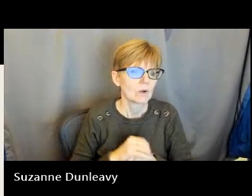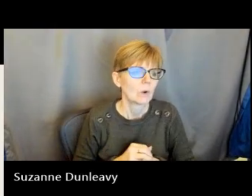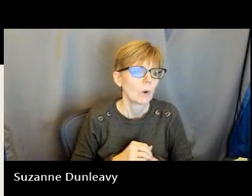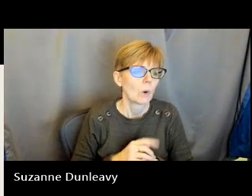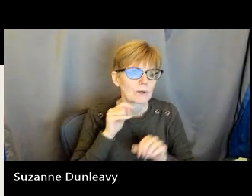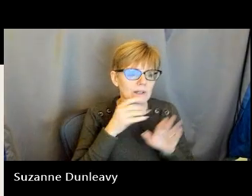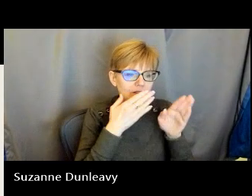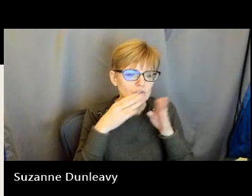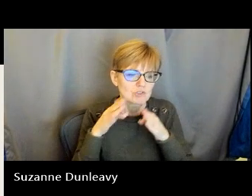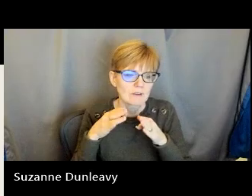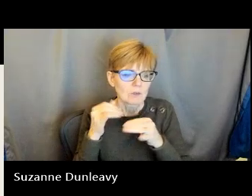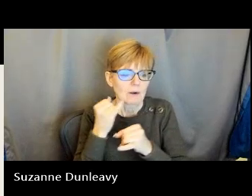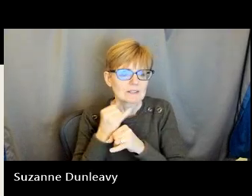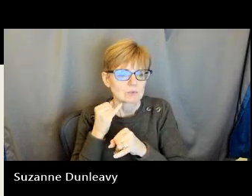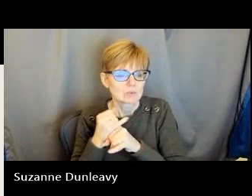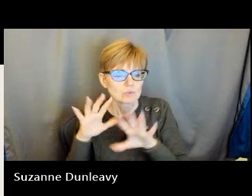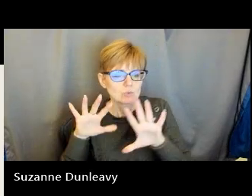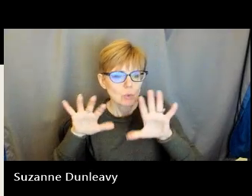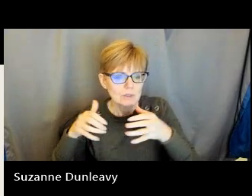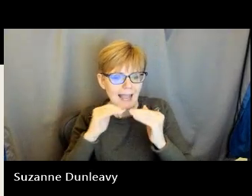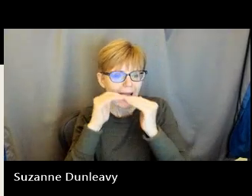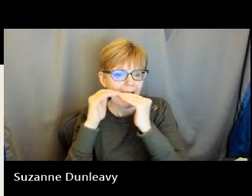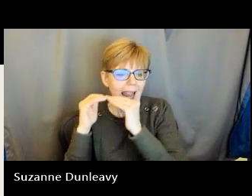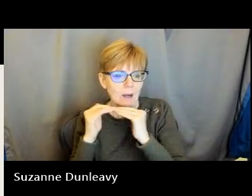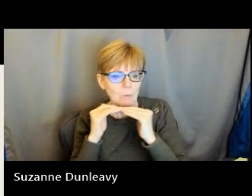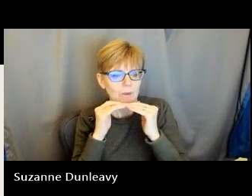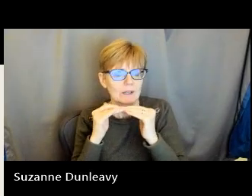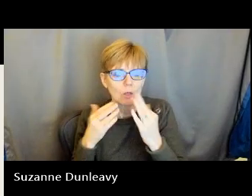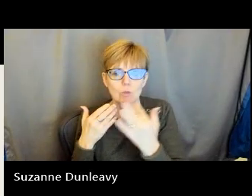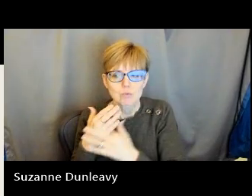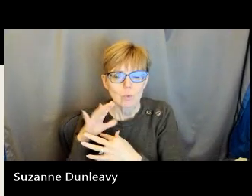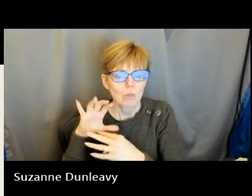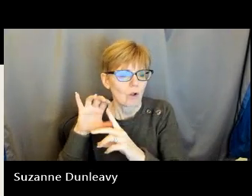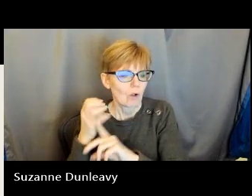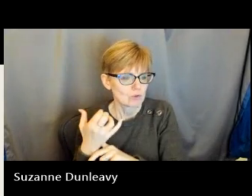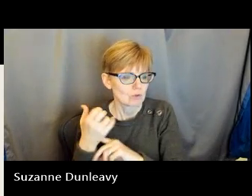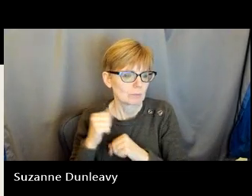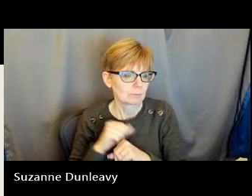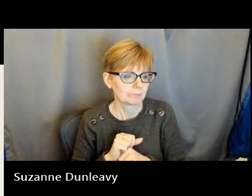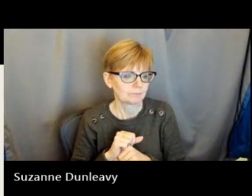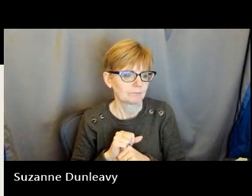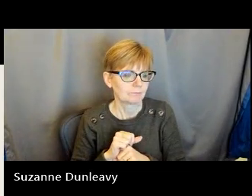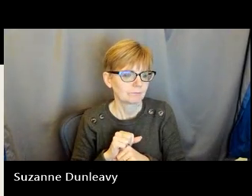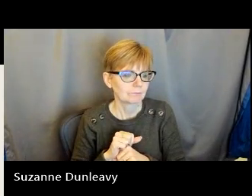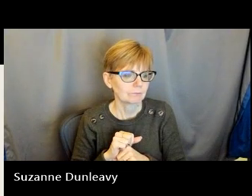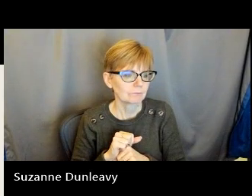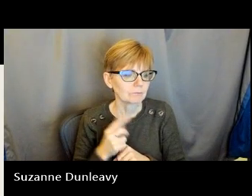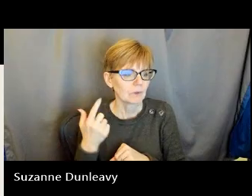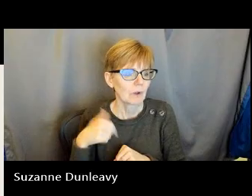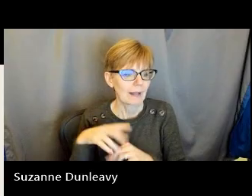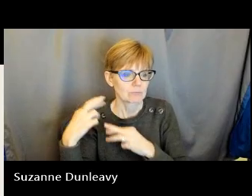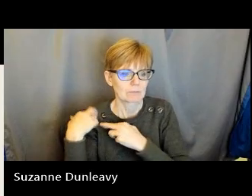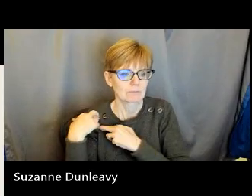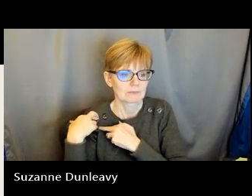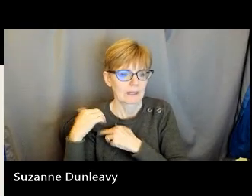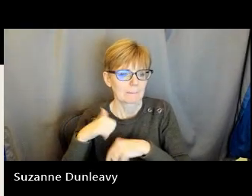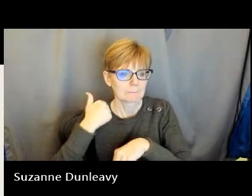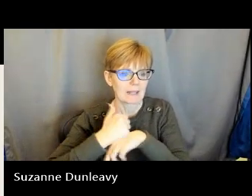on equity goals. And this has been really tricky to do under the current administration, but it's